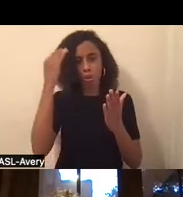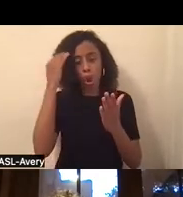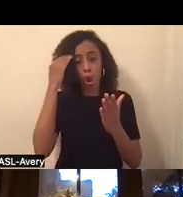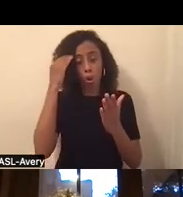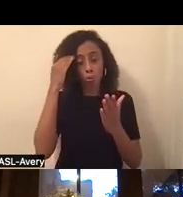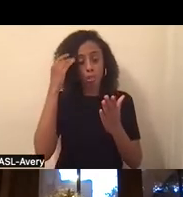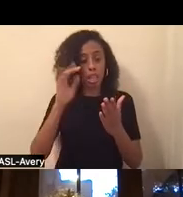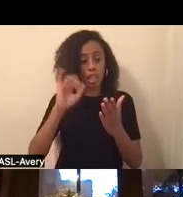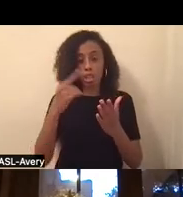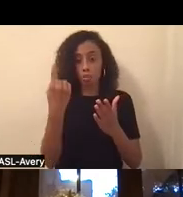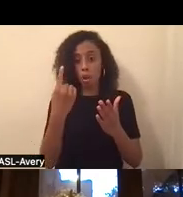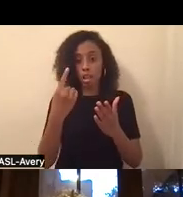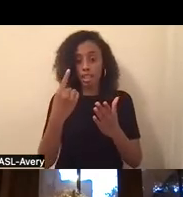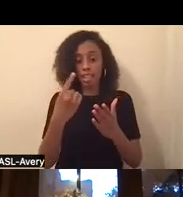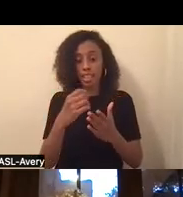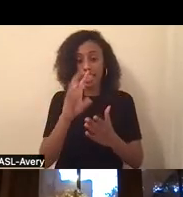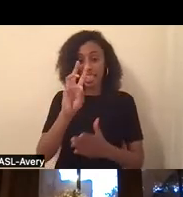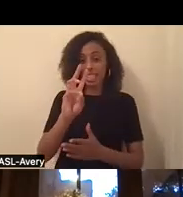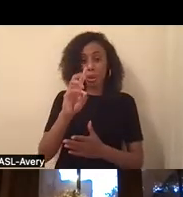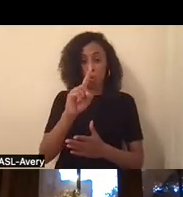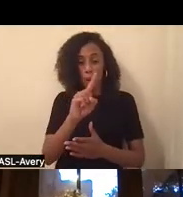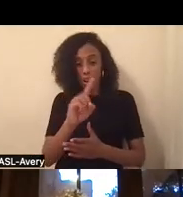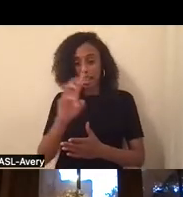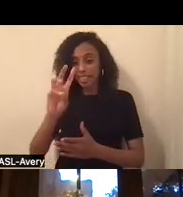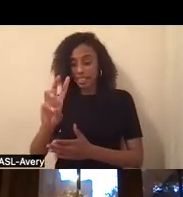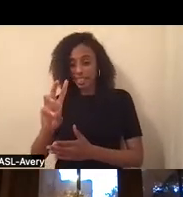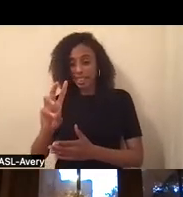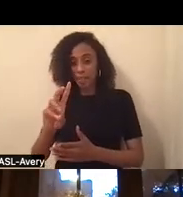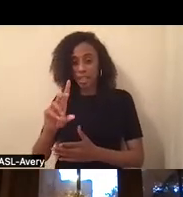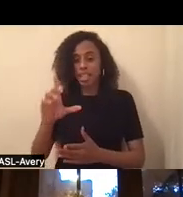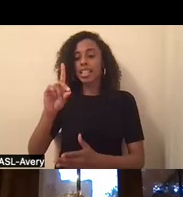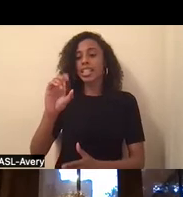and said, oh no, how could greed and love be tied together?